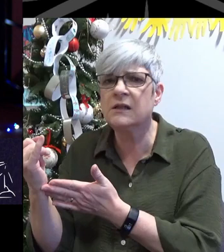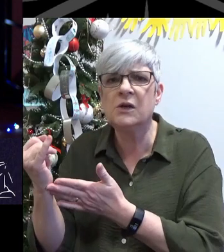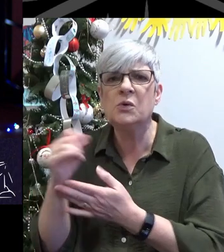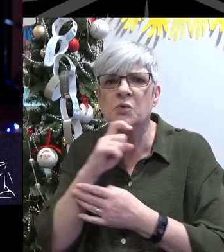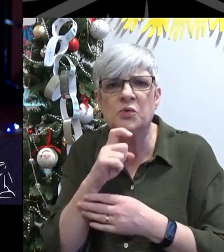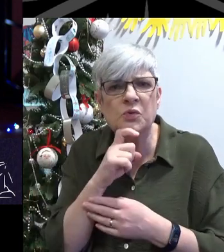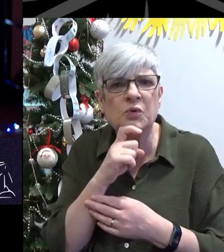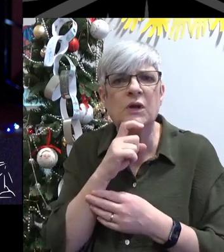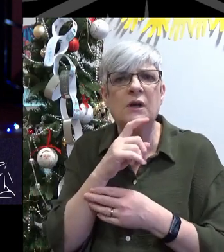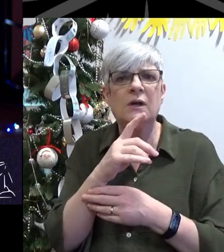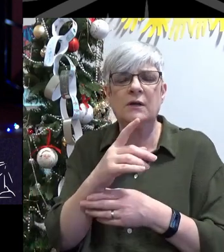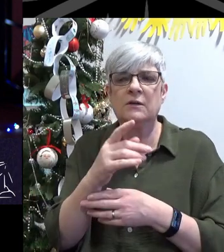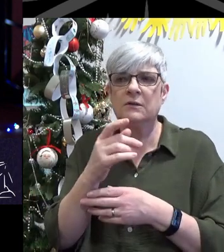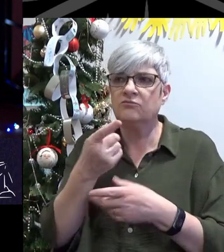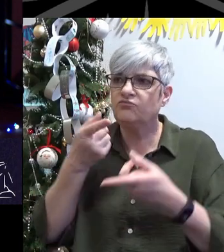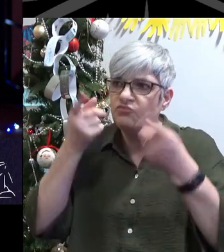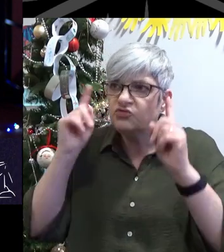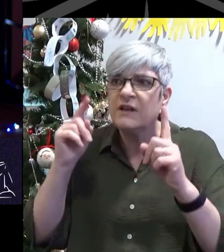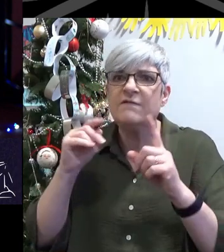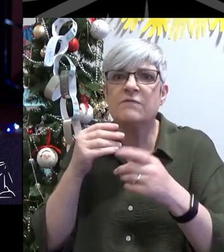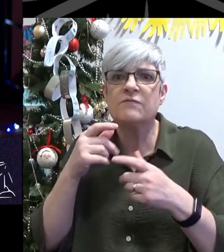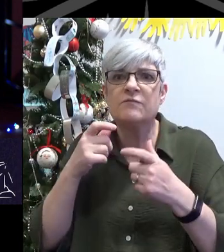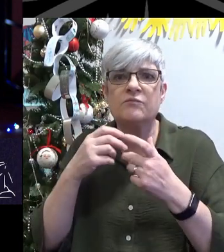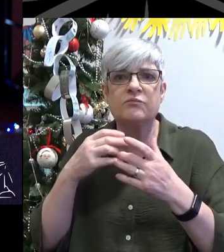priests, and the teachers of the law,